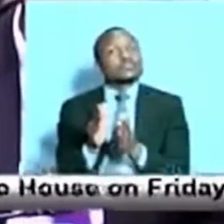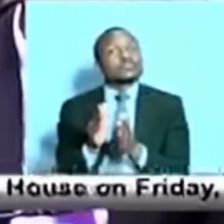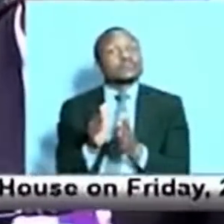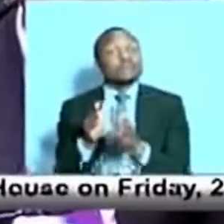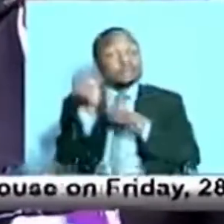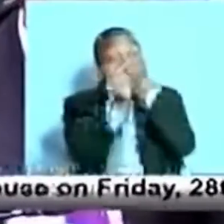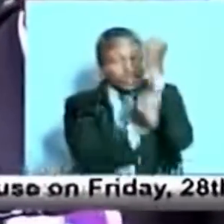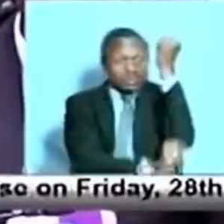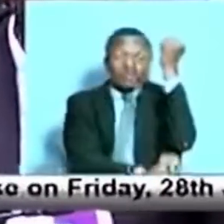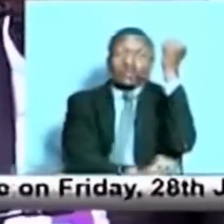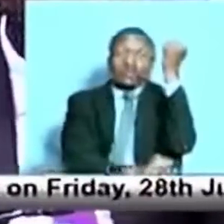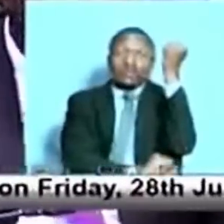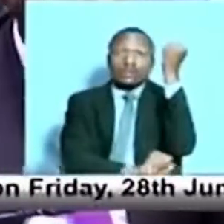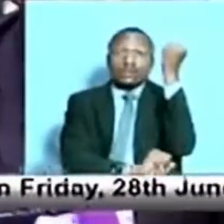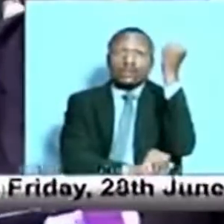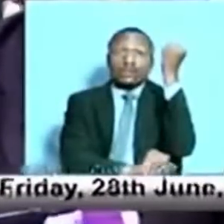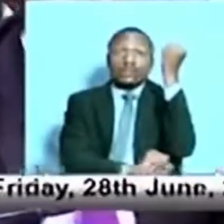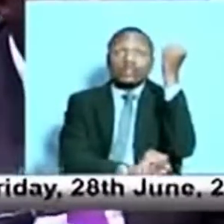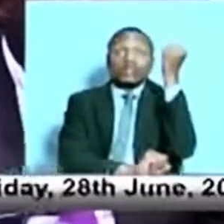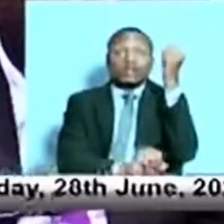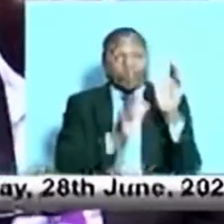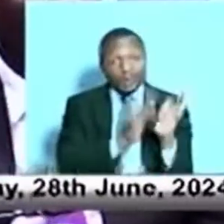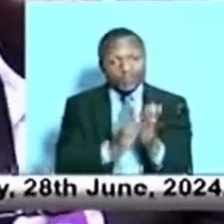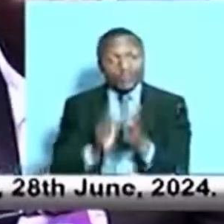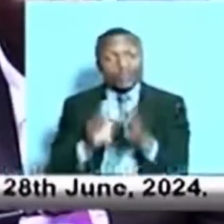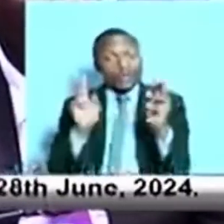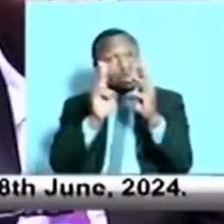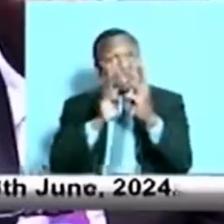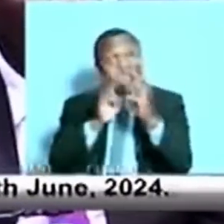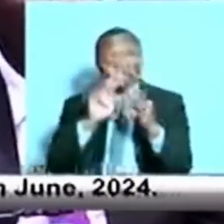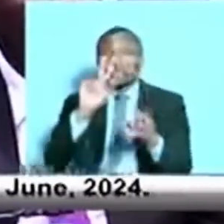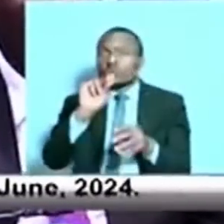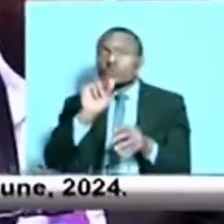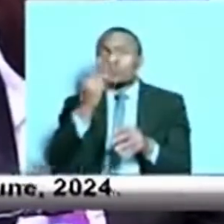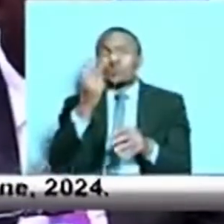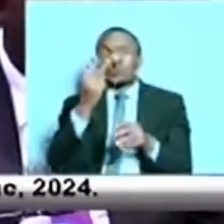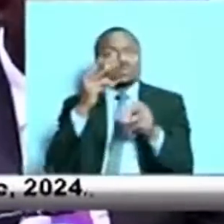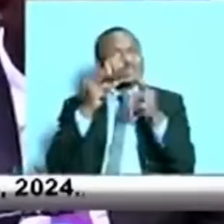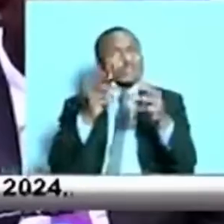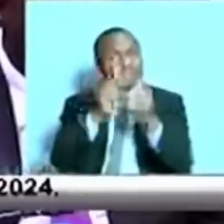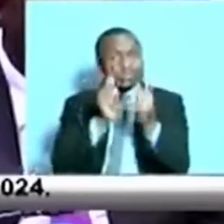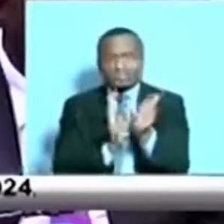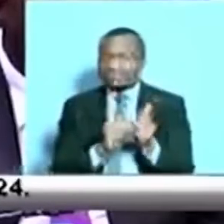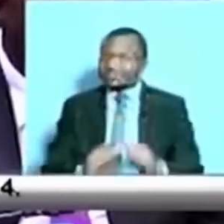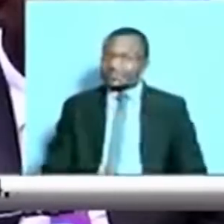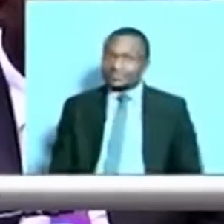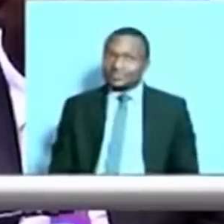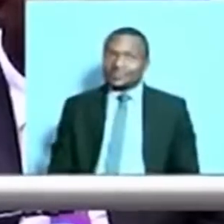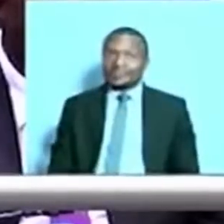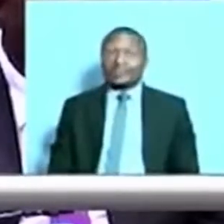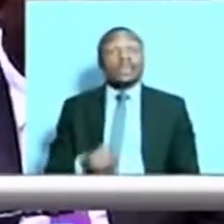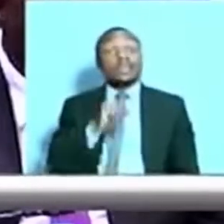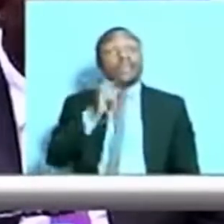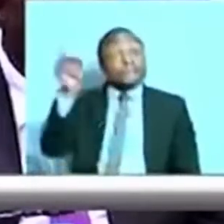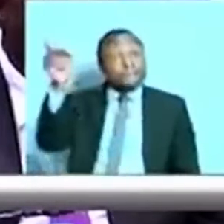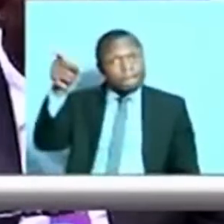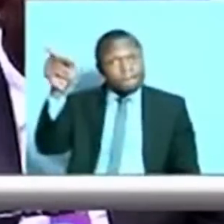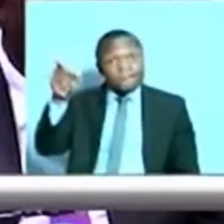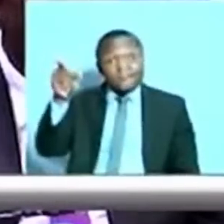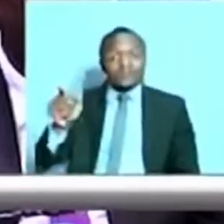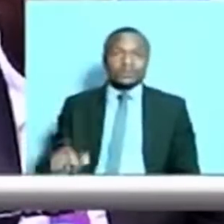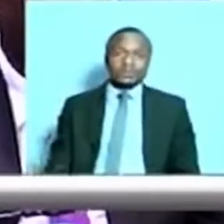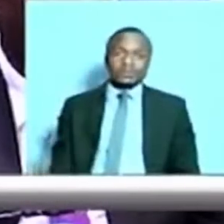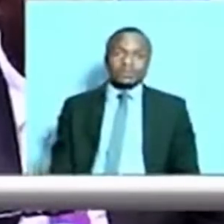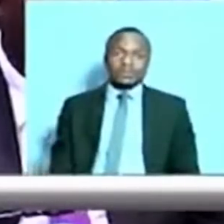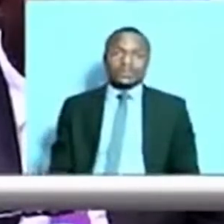state gave blessings to that meeting. There's no two ways about it. And he was preaching to the